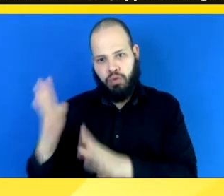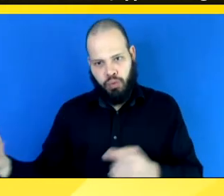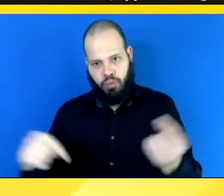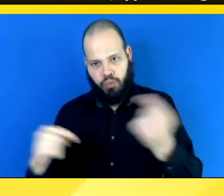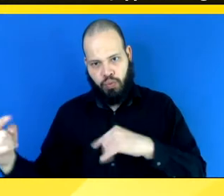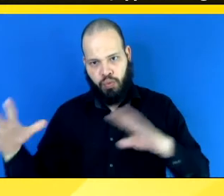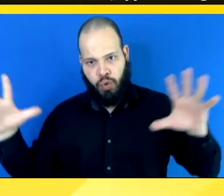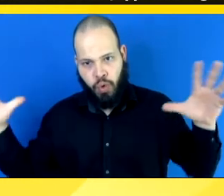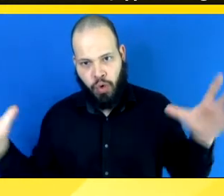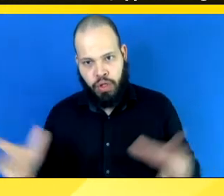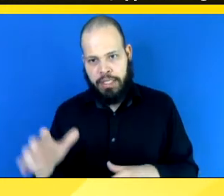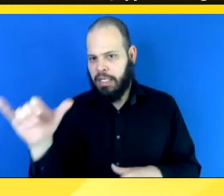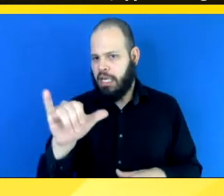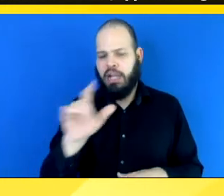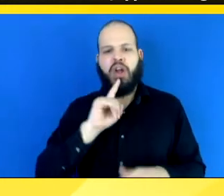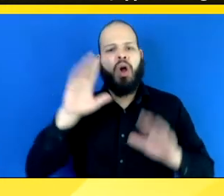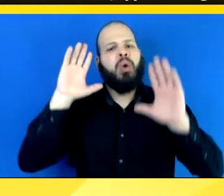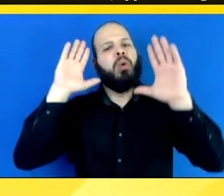She's